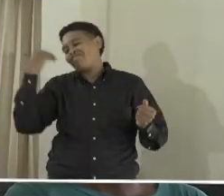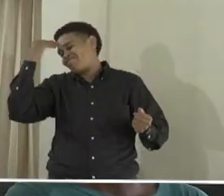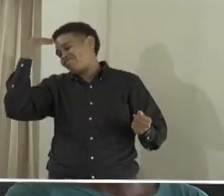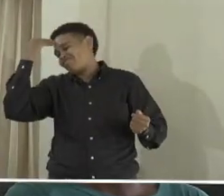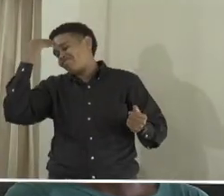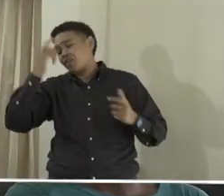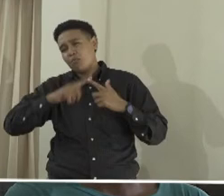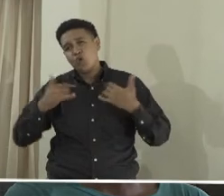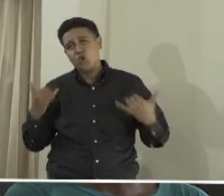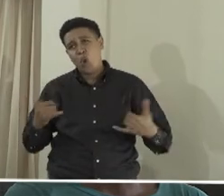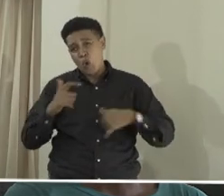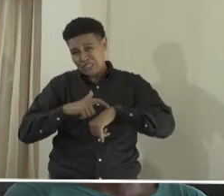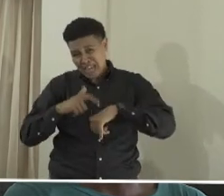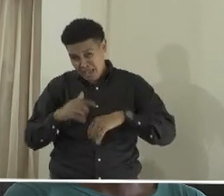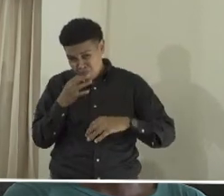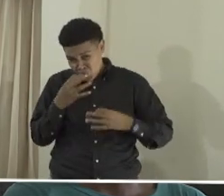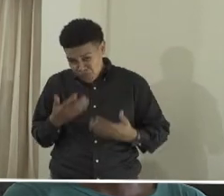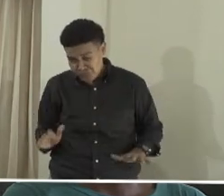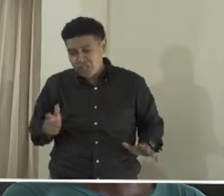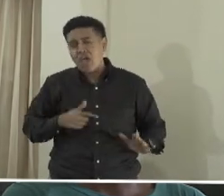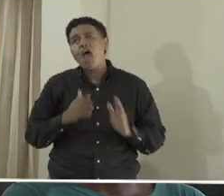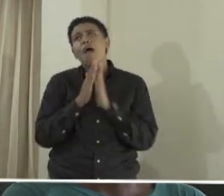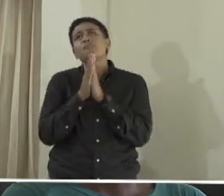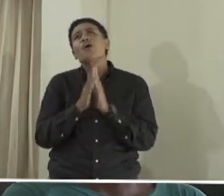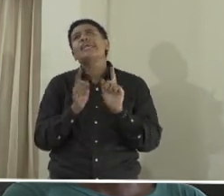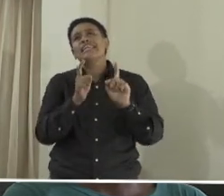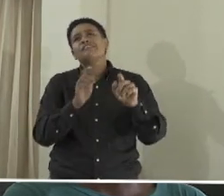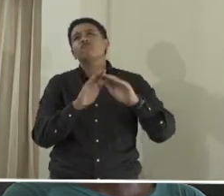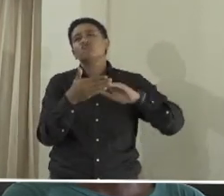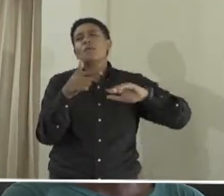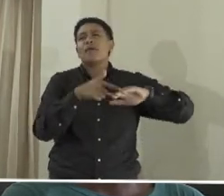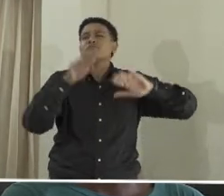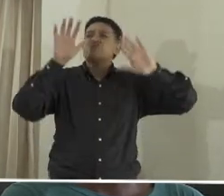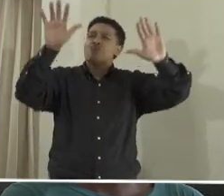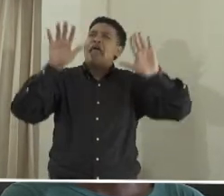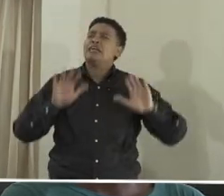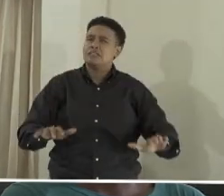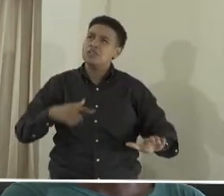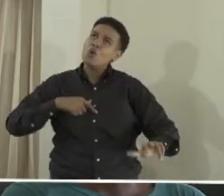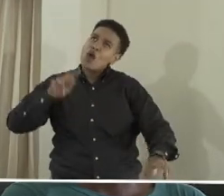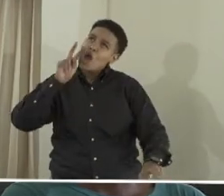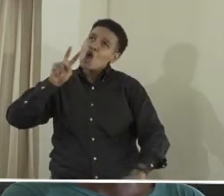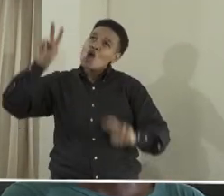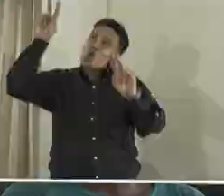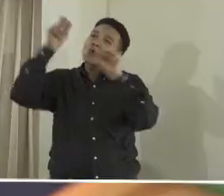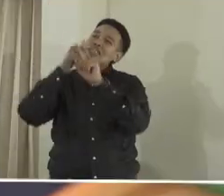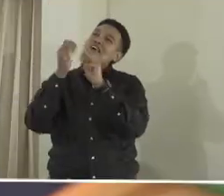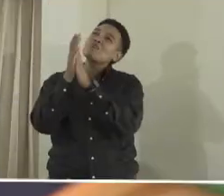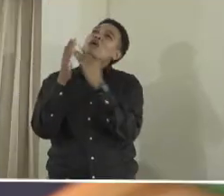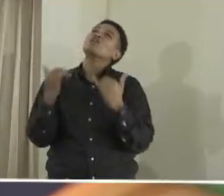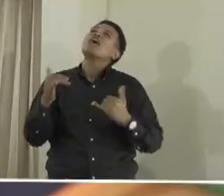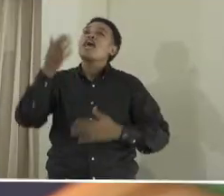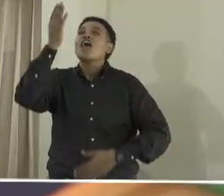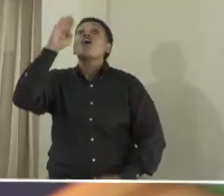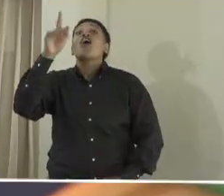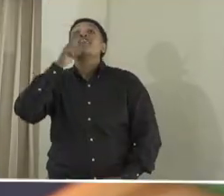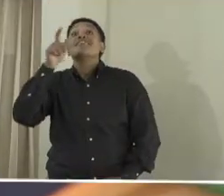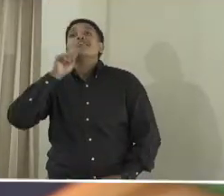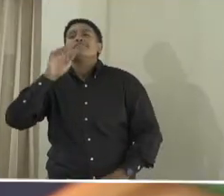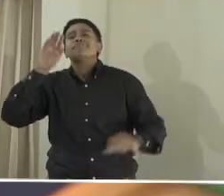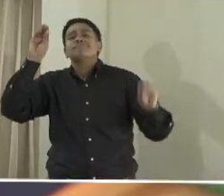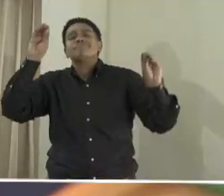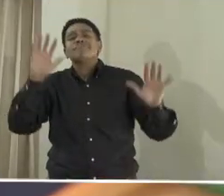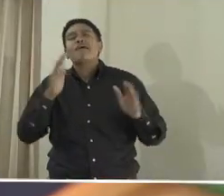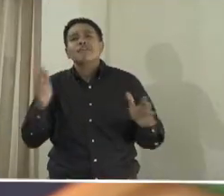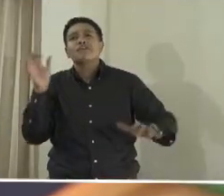you'll give my nation, our nation, greatness. We're looking to you to hear this prayer today, Lord, and to do mighty things in